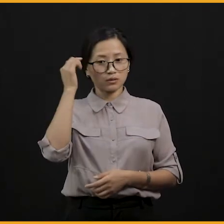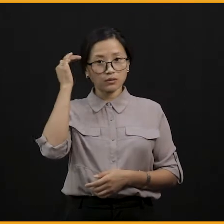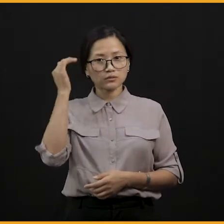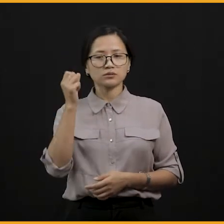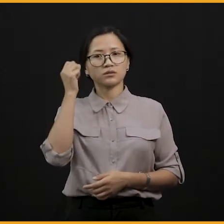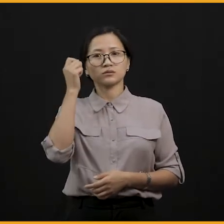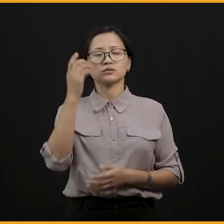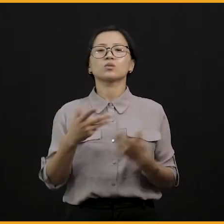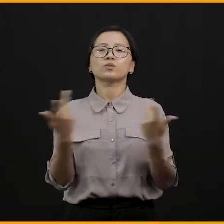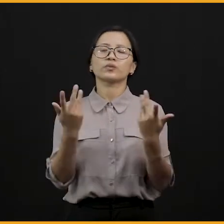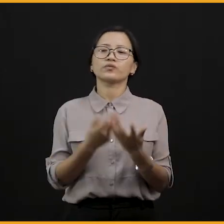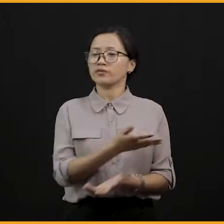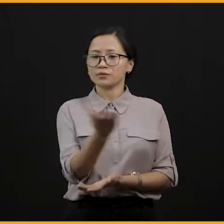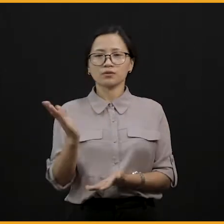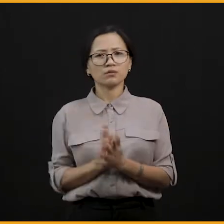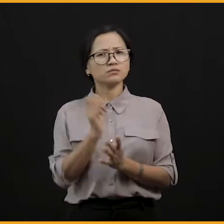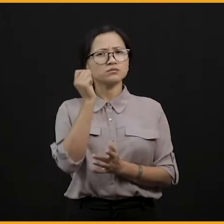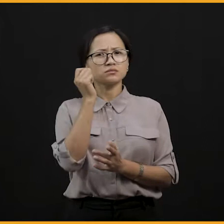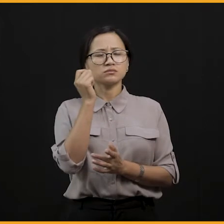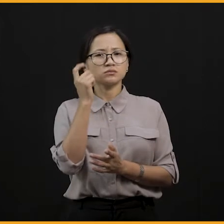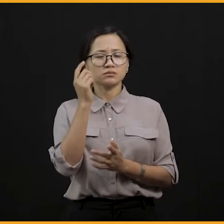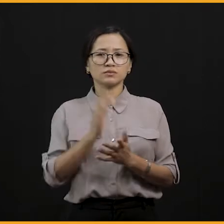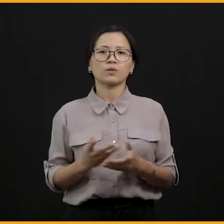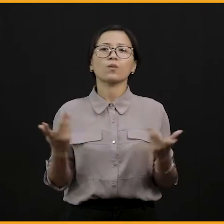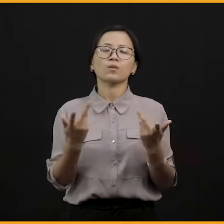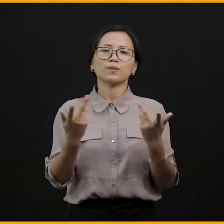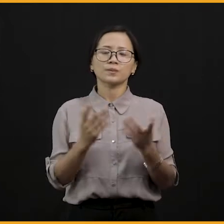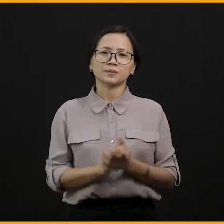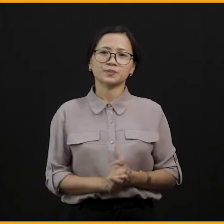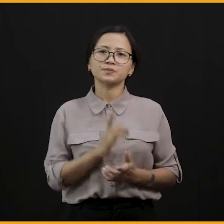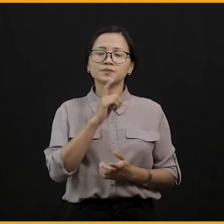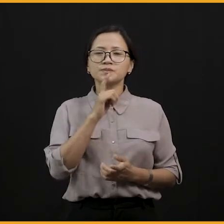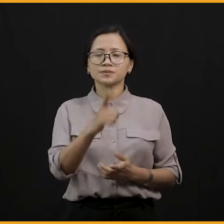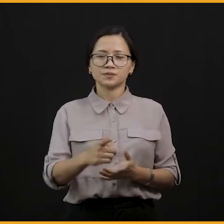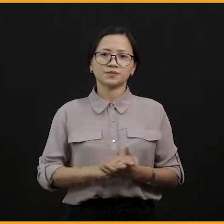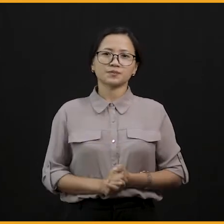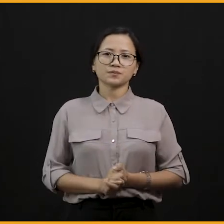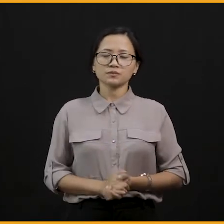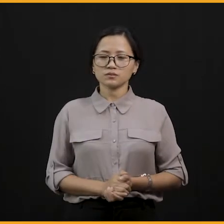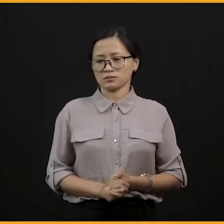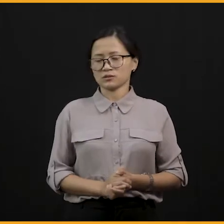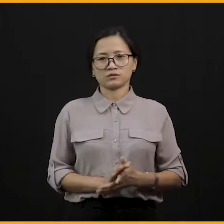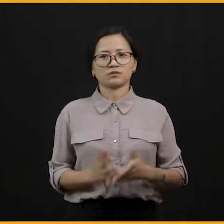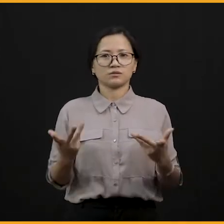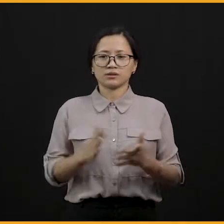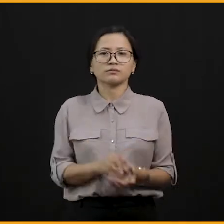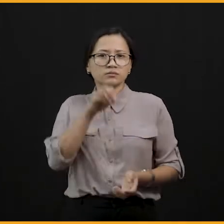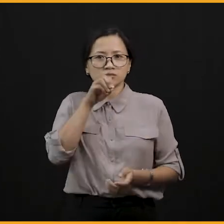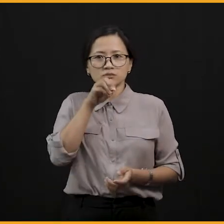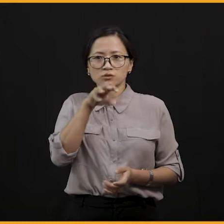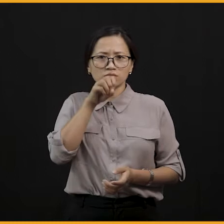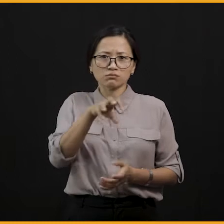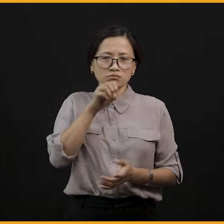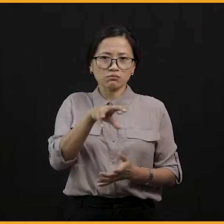what they are saying? No, I don't understand what they are saying. The dog barks. I don't know why